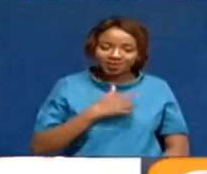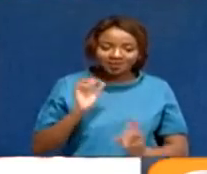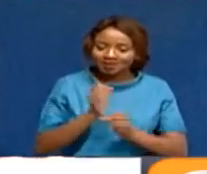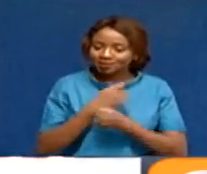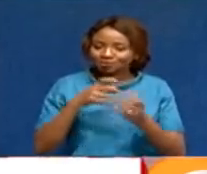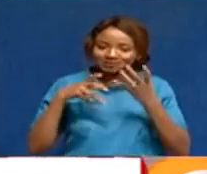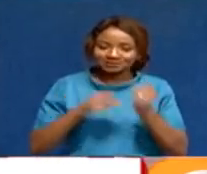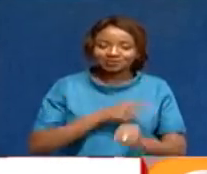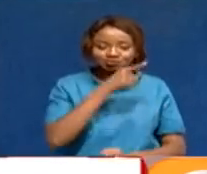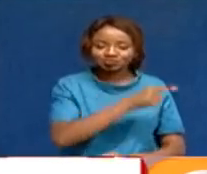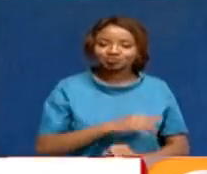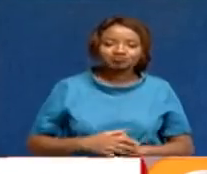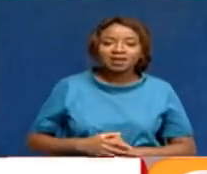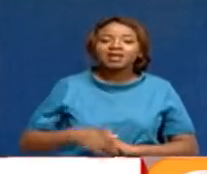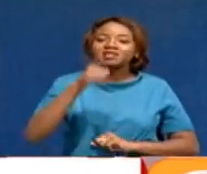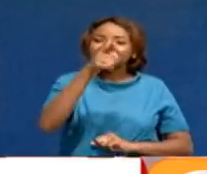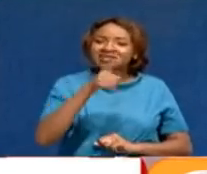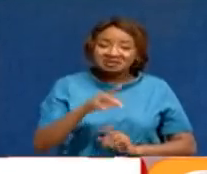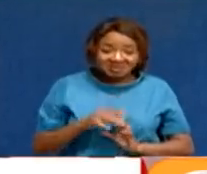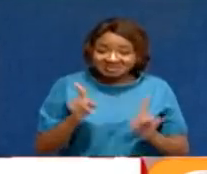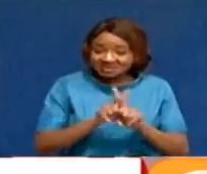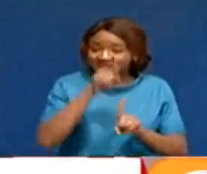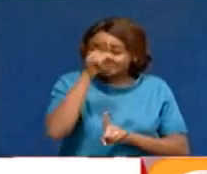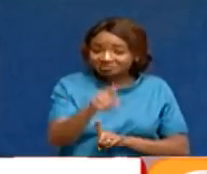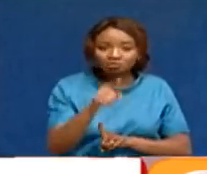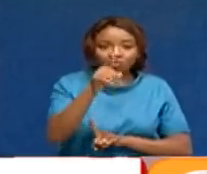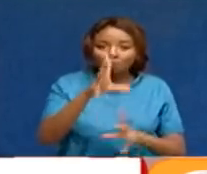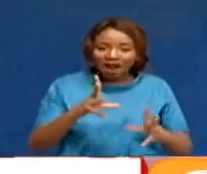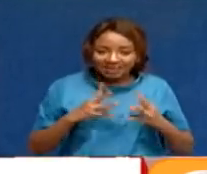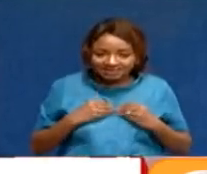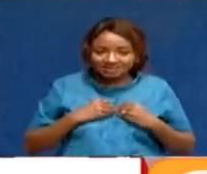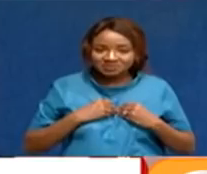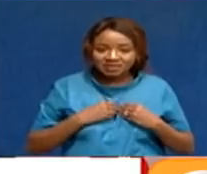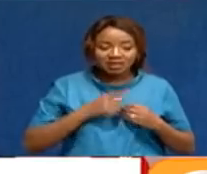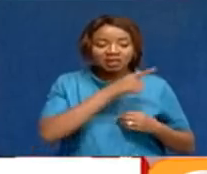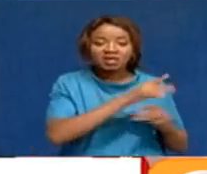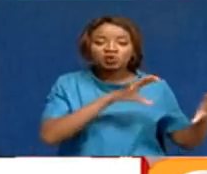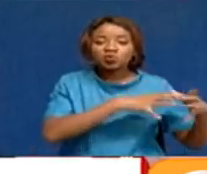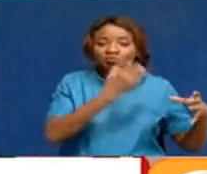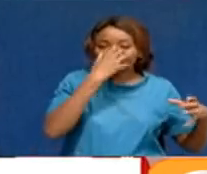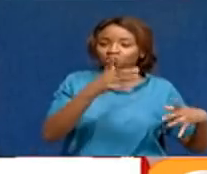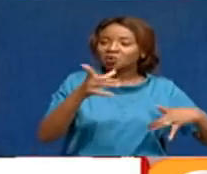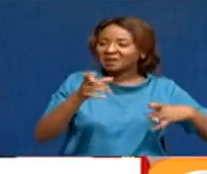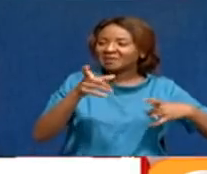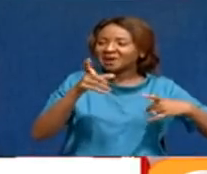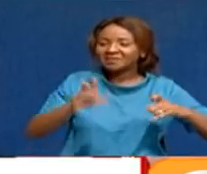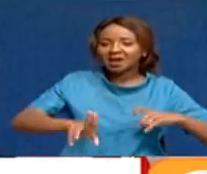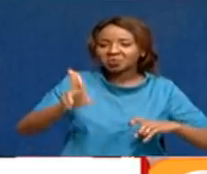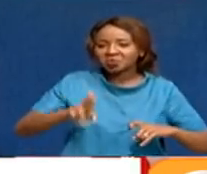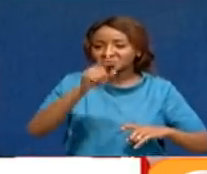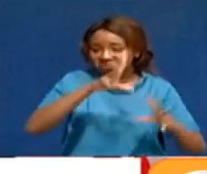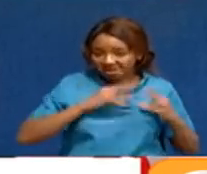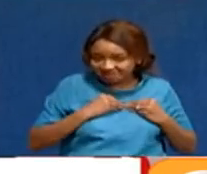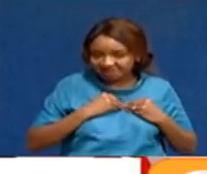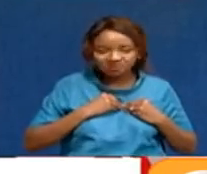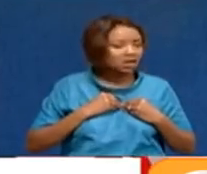with the country's leadership. Musikubali Rais Uhuru atukanwe. Musikubali ule wanashirikiana